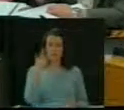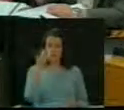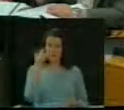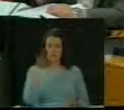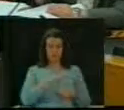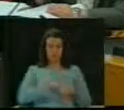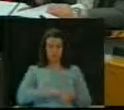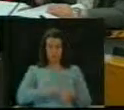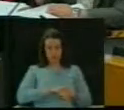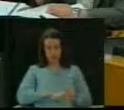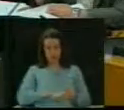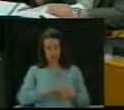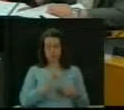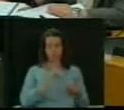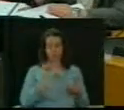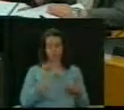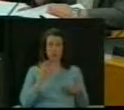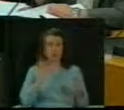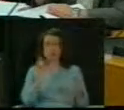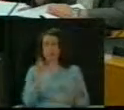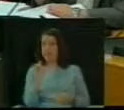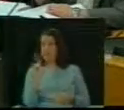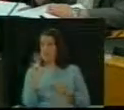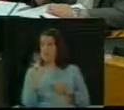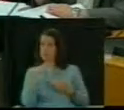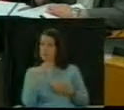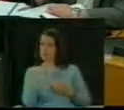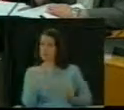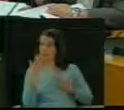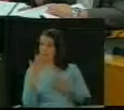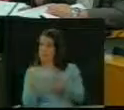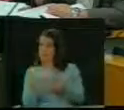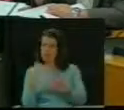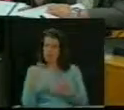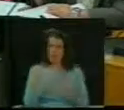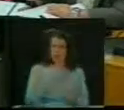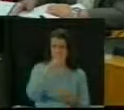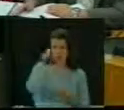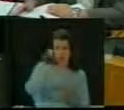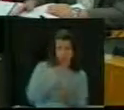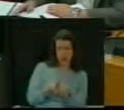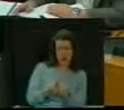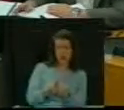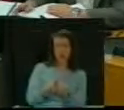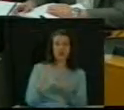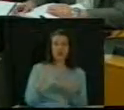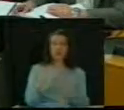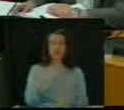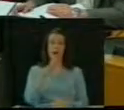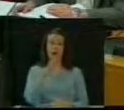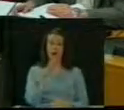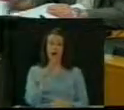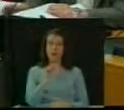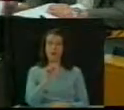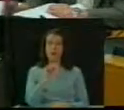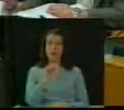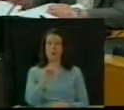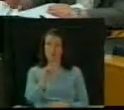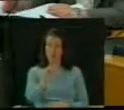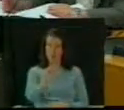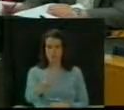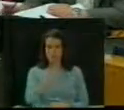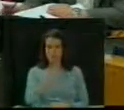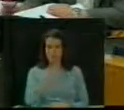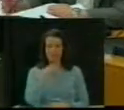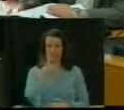pressure will be that if we, if the ethics committee recommends something and we don't go along with it, that we're unethical. And I just don't think it's